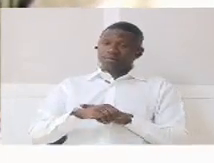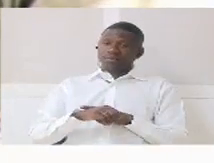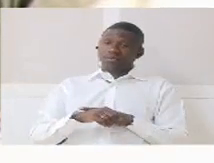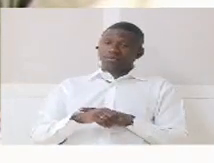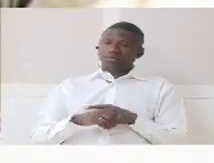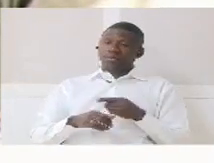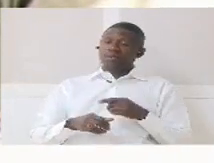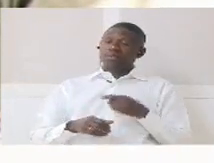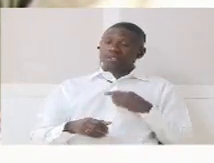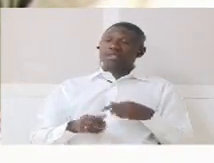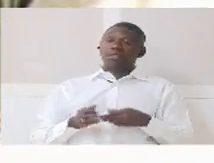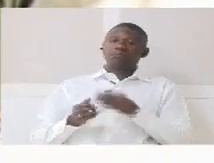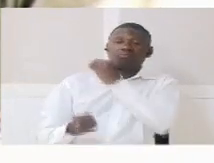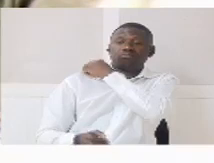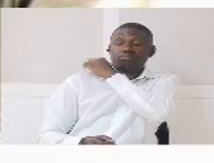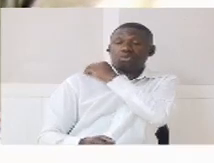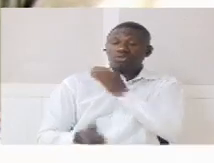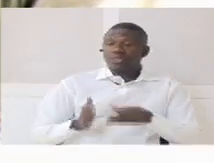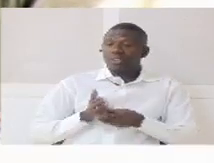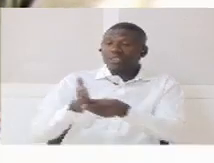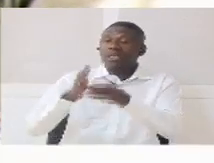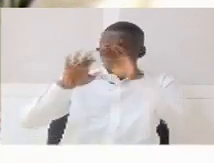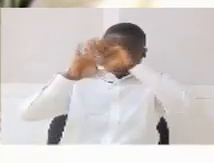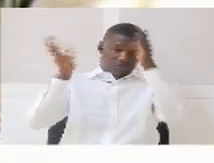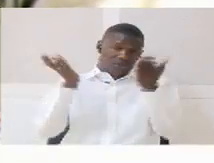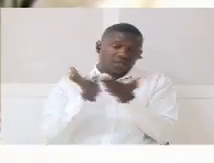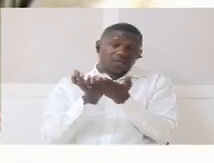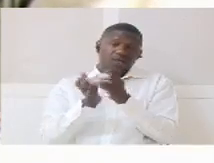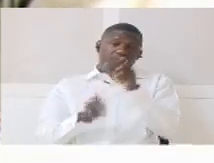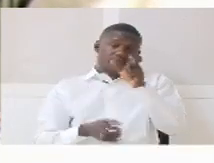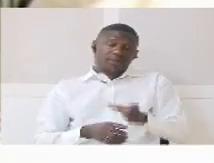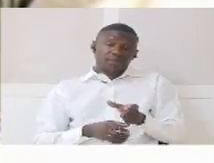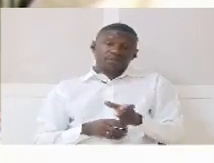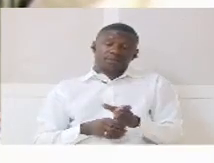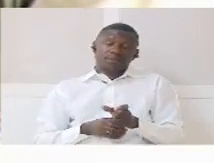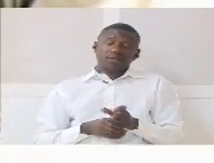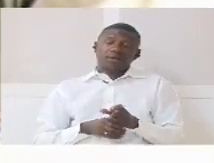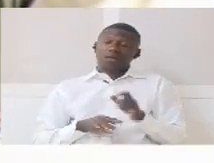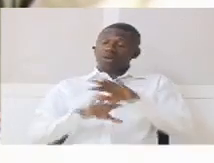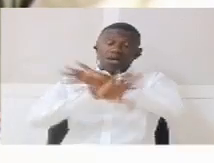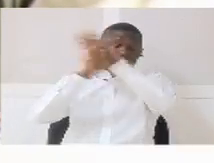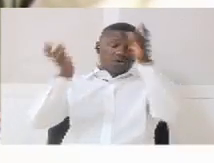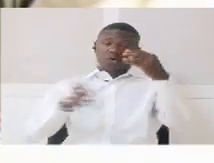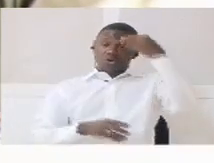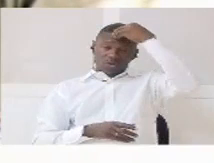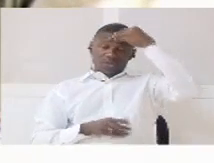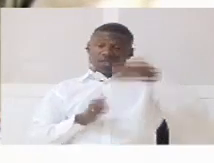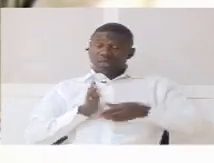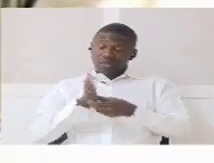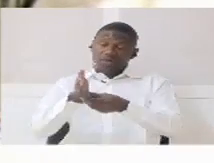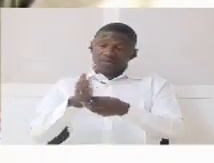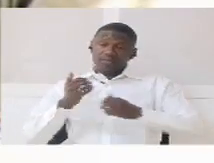director general, the Director General, all head of security units, all heads of security